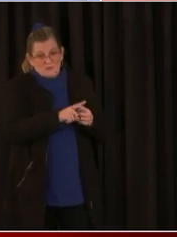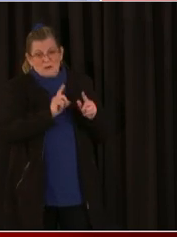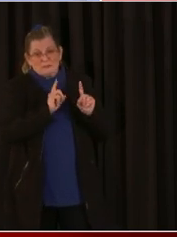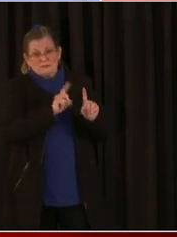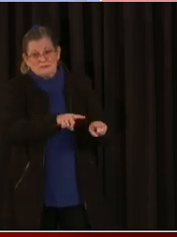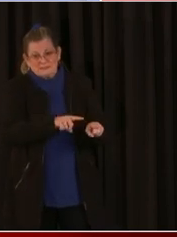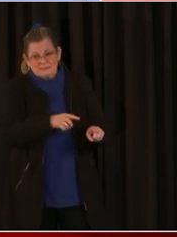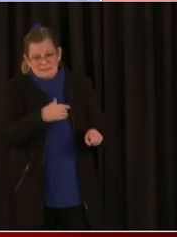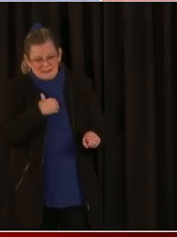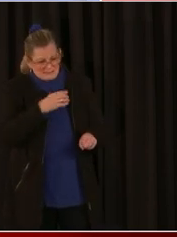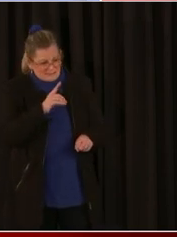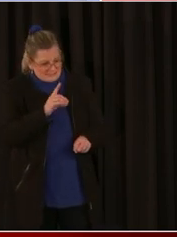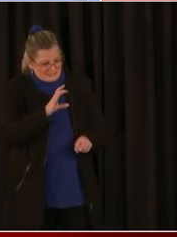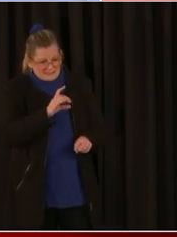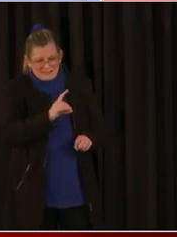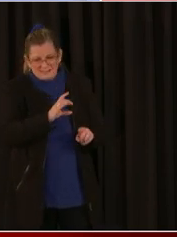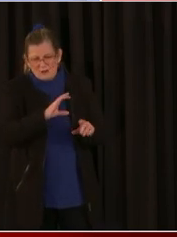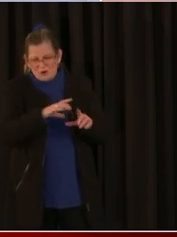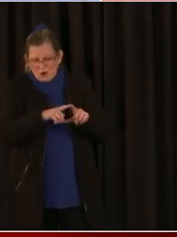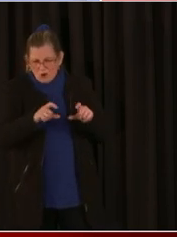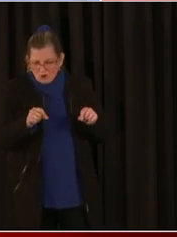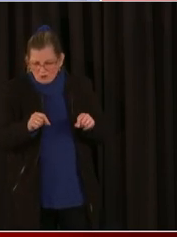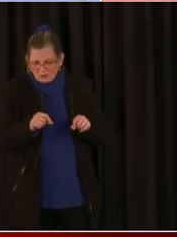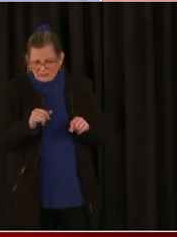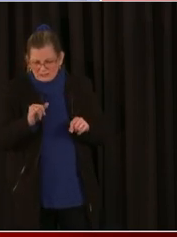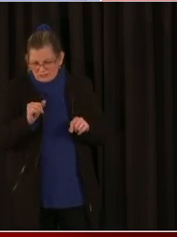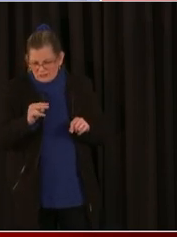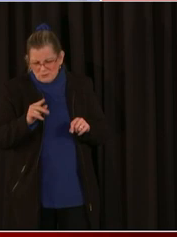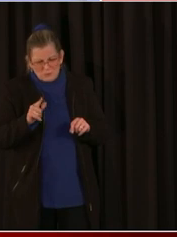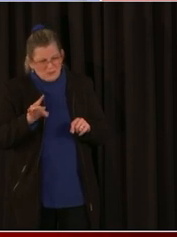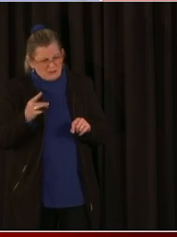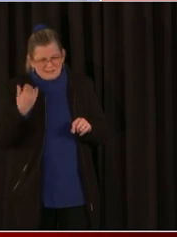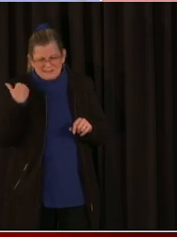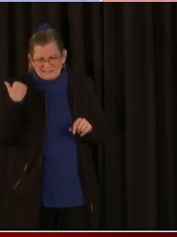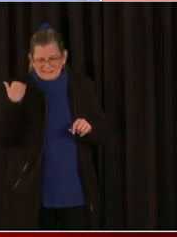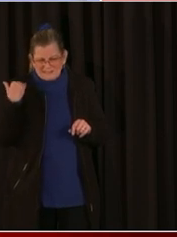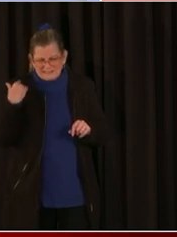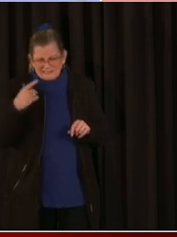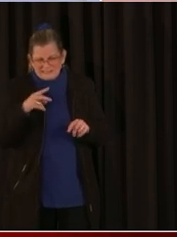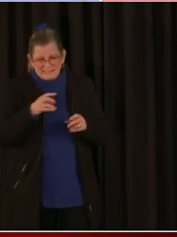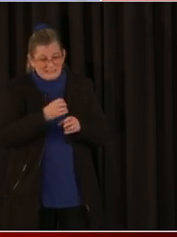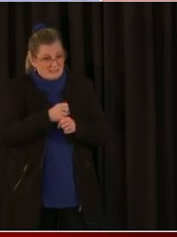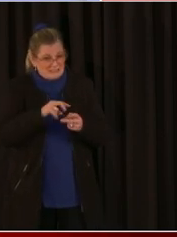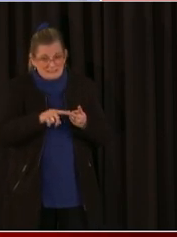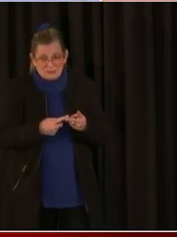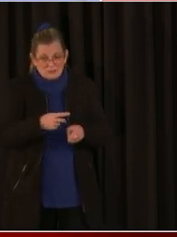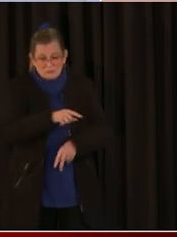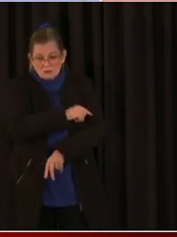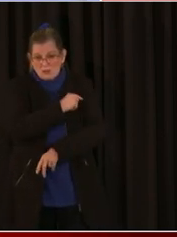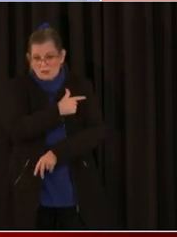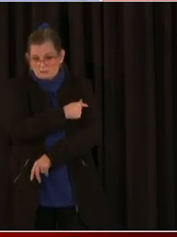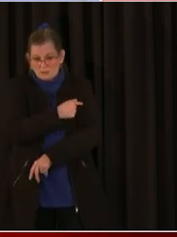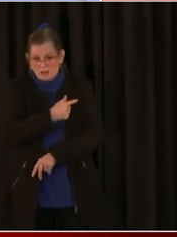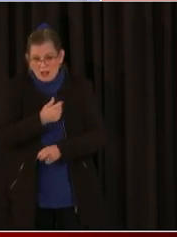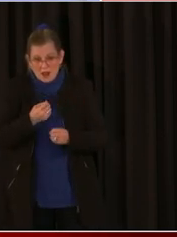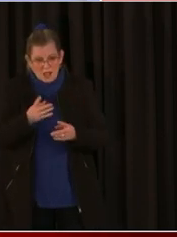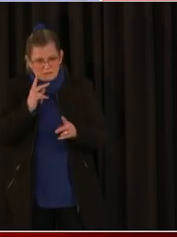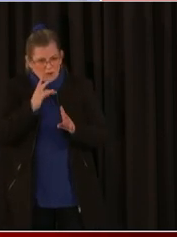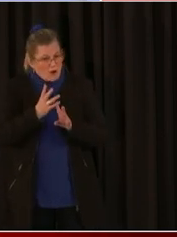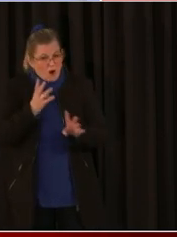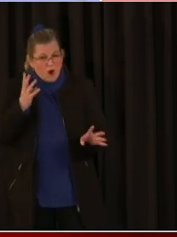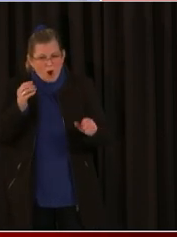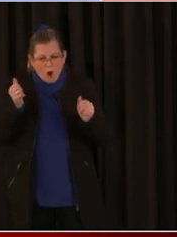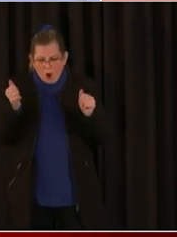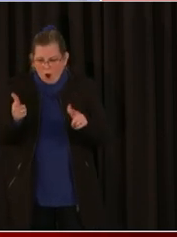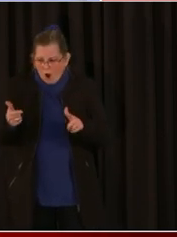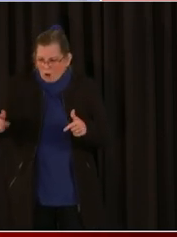says, come back on this date. I think it was January 28th to the Safeway to get your second shot. They showed up. There was a lot of them. They were all